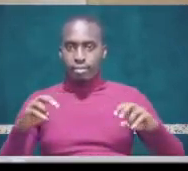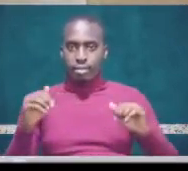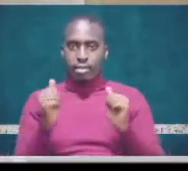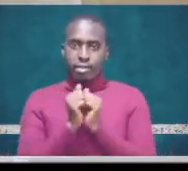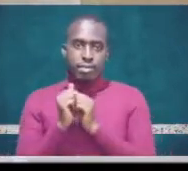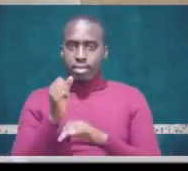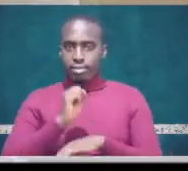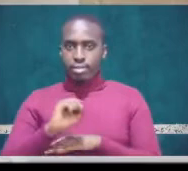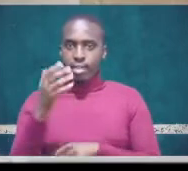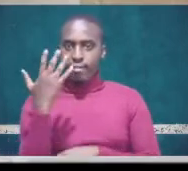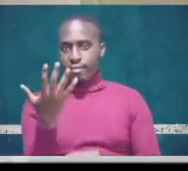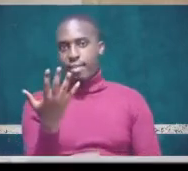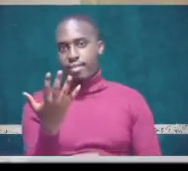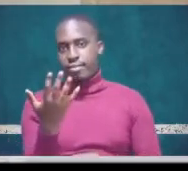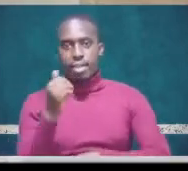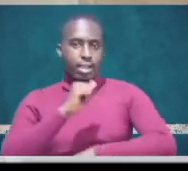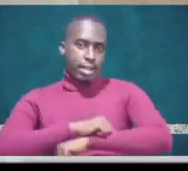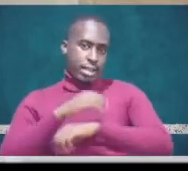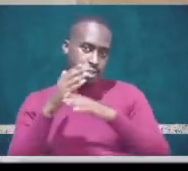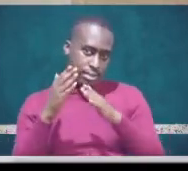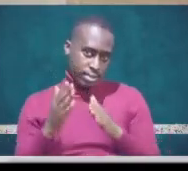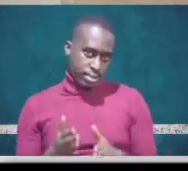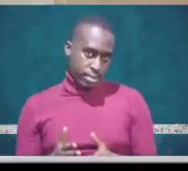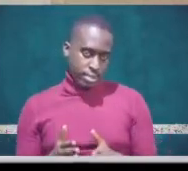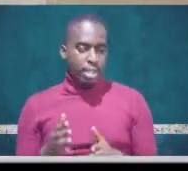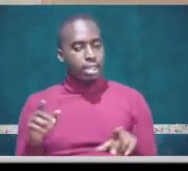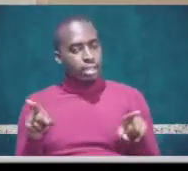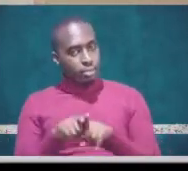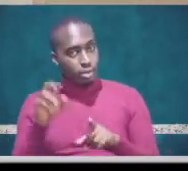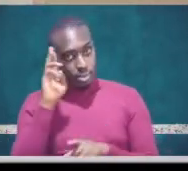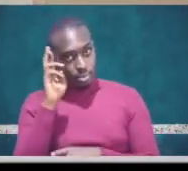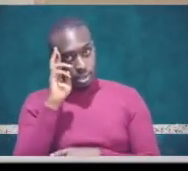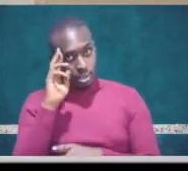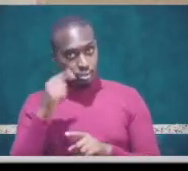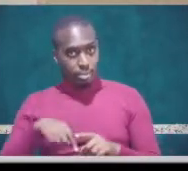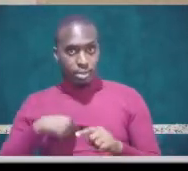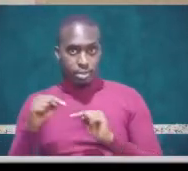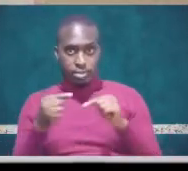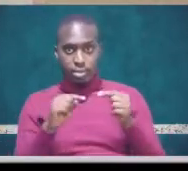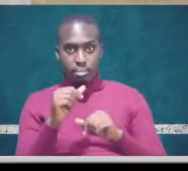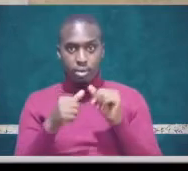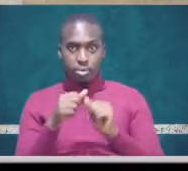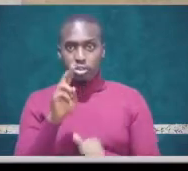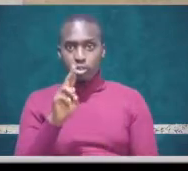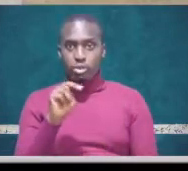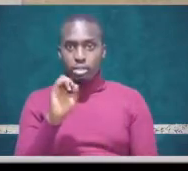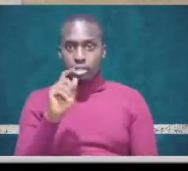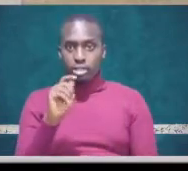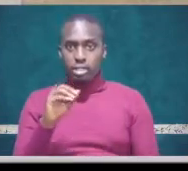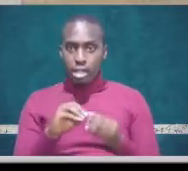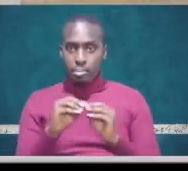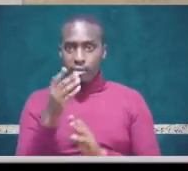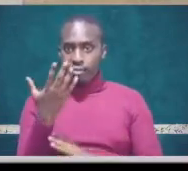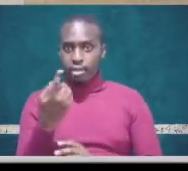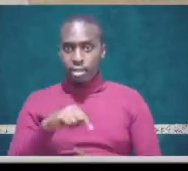senior 5 classes. And as you remember, we were discussing on the unit number 5, and we